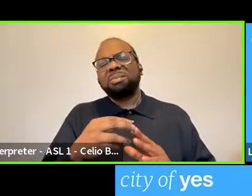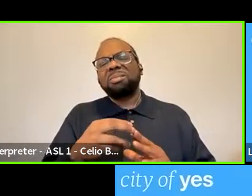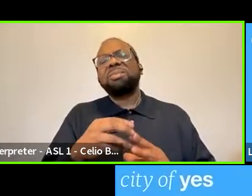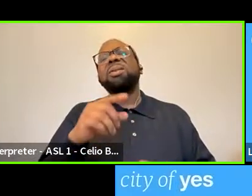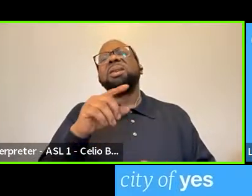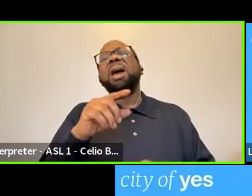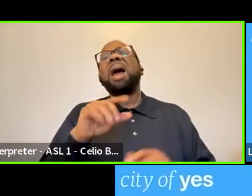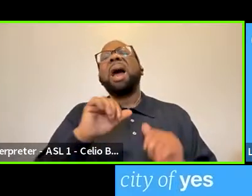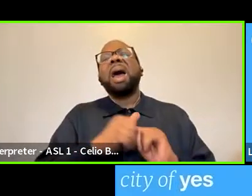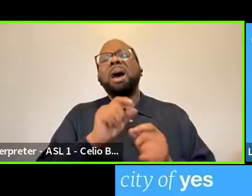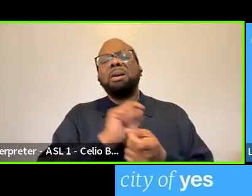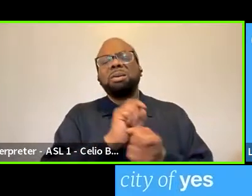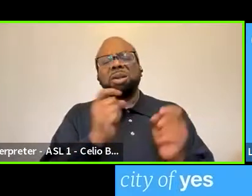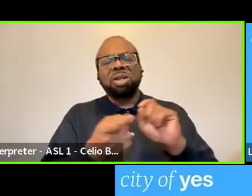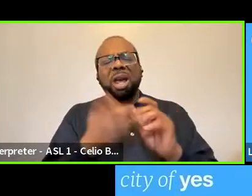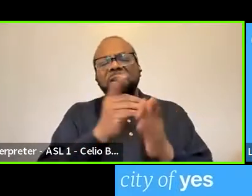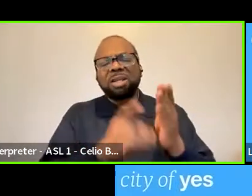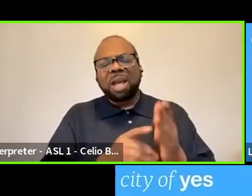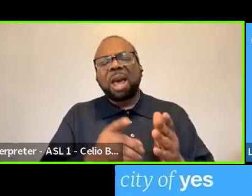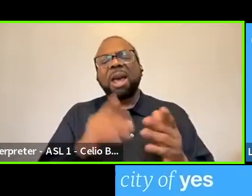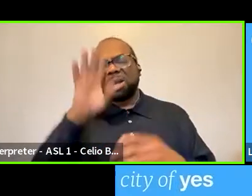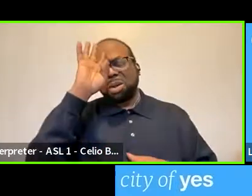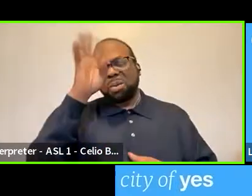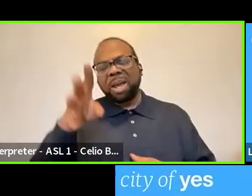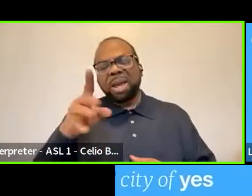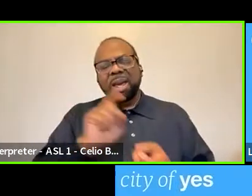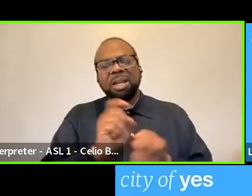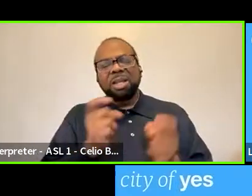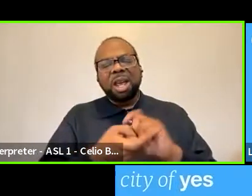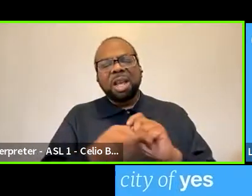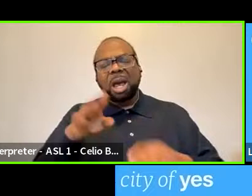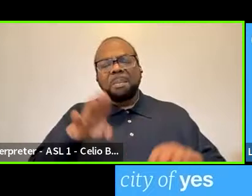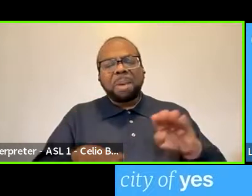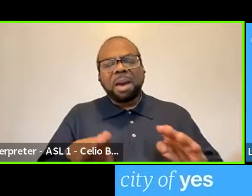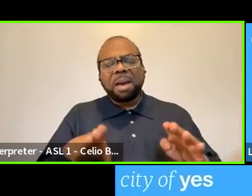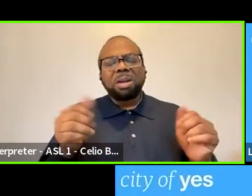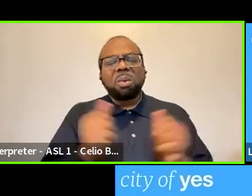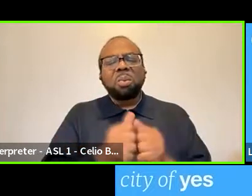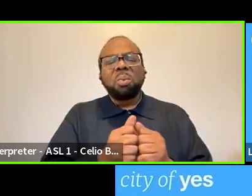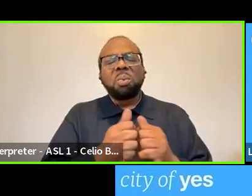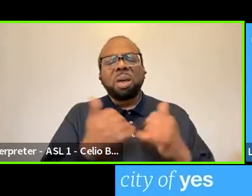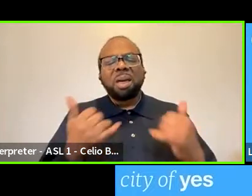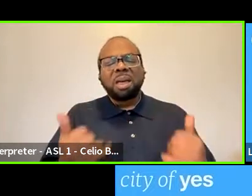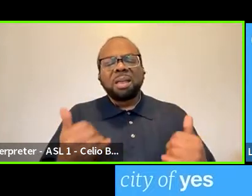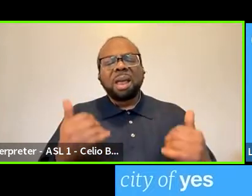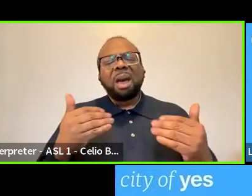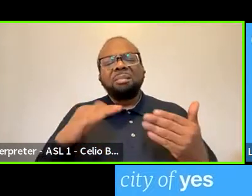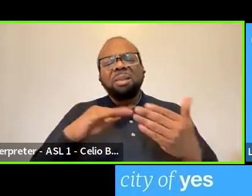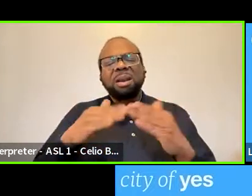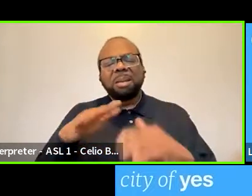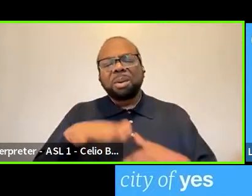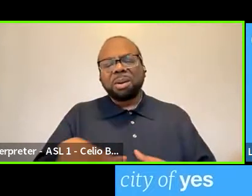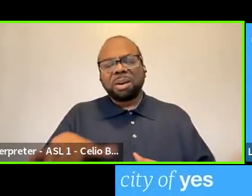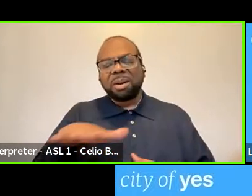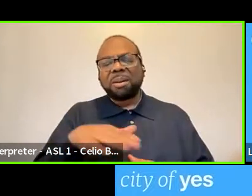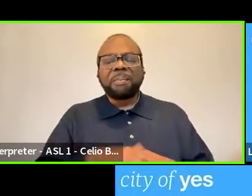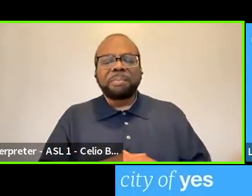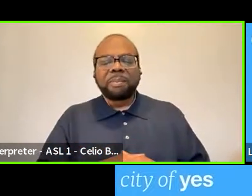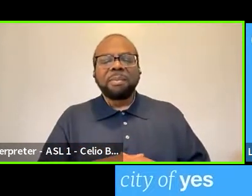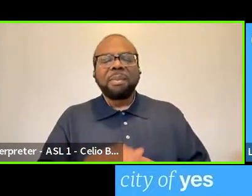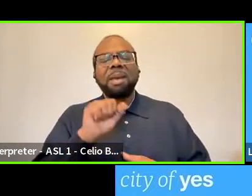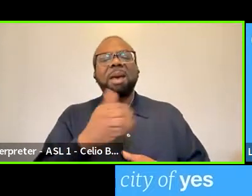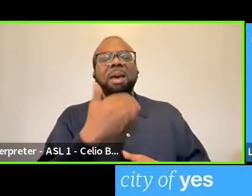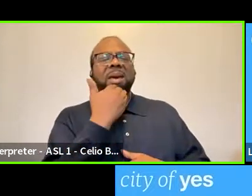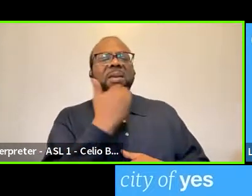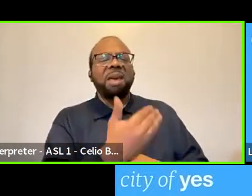change designed to create change but balance this with your existing neighborhoods? I don't know if, Winnie, you want to try to take that? Yes. Thank you